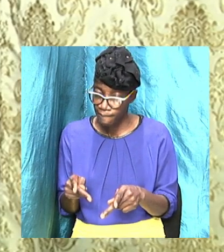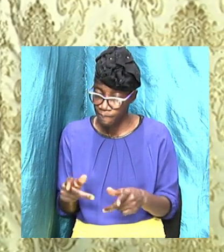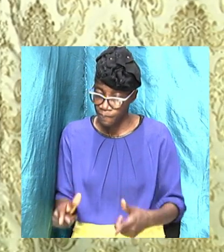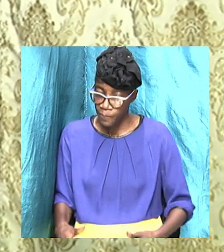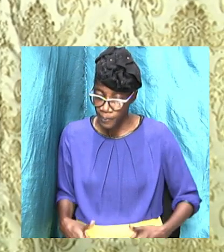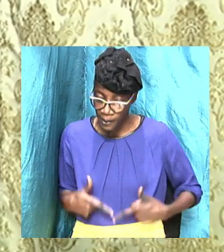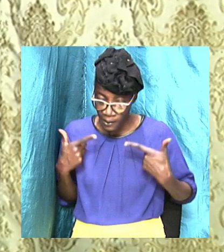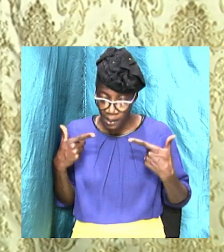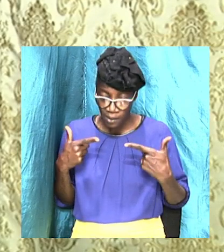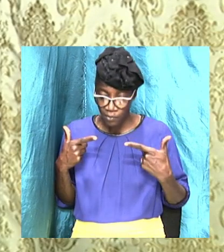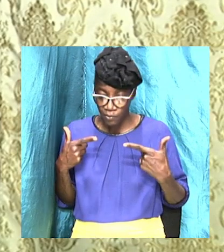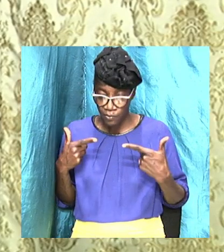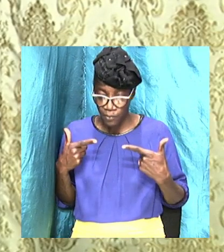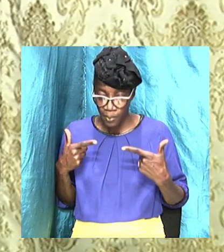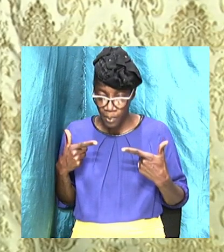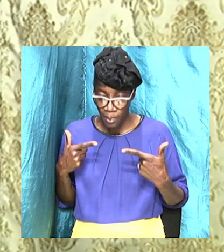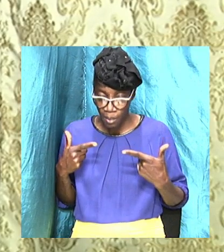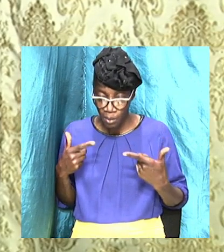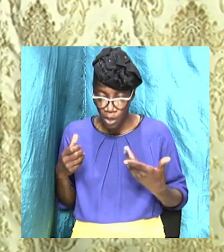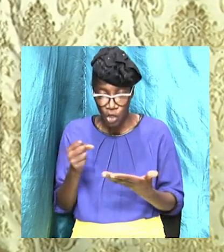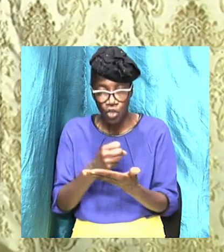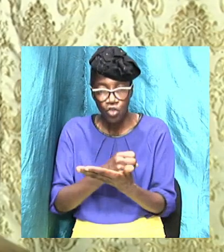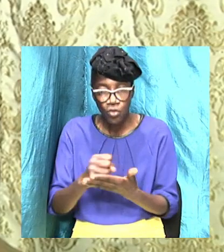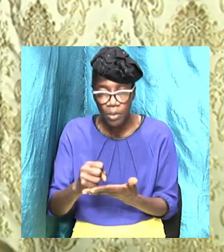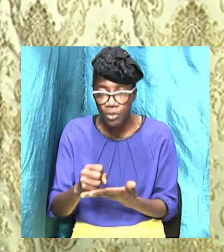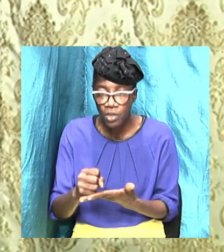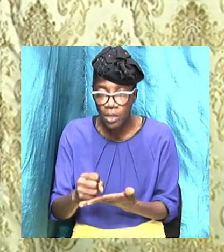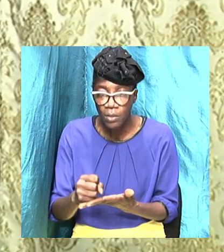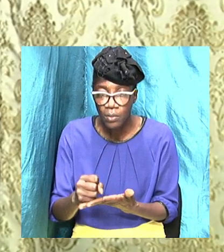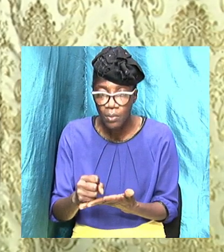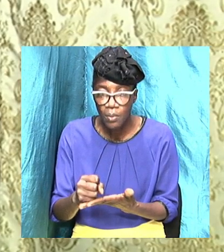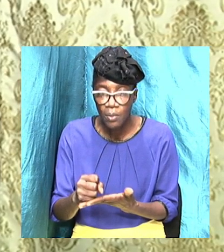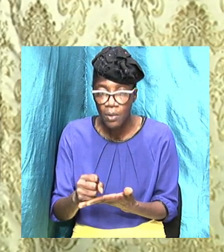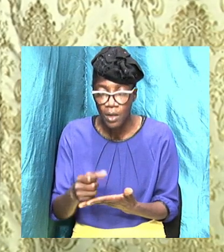lives the scripture, is obedient to what the scripture says.